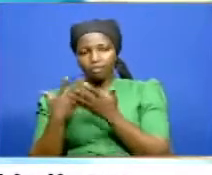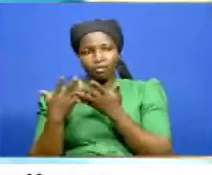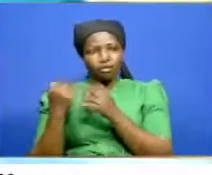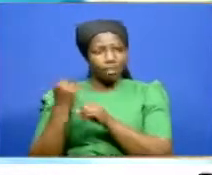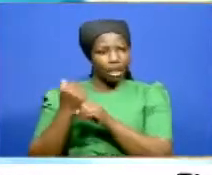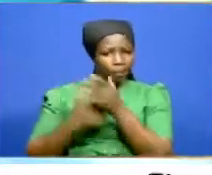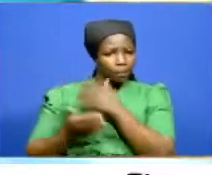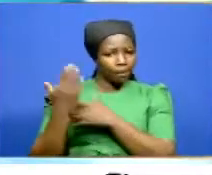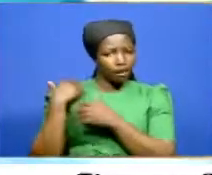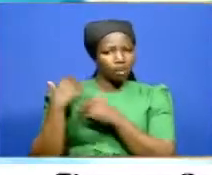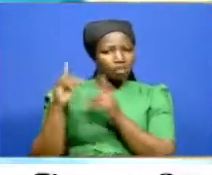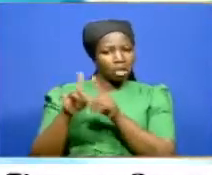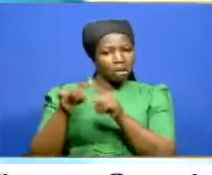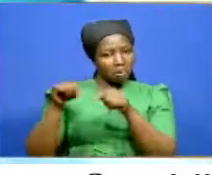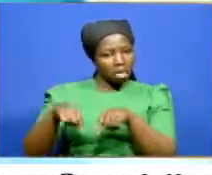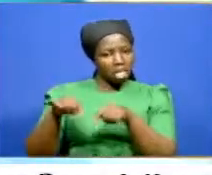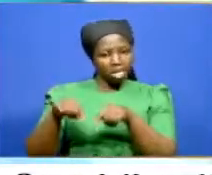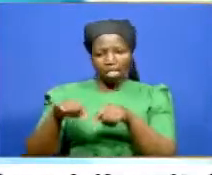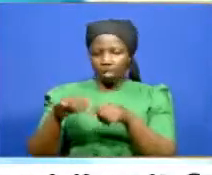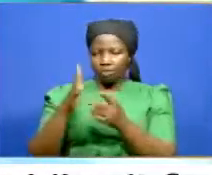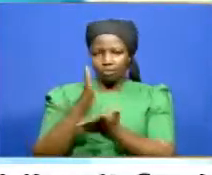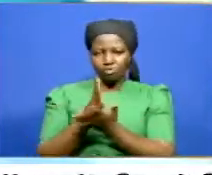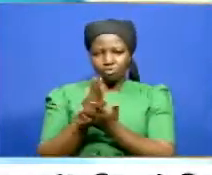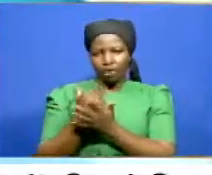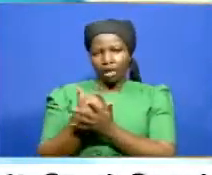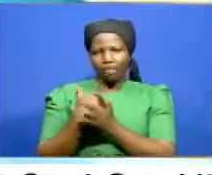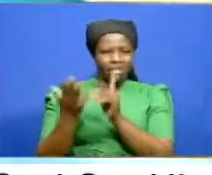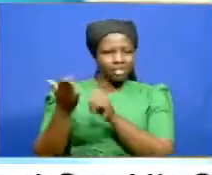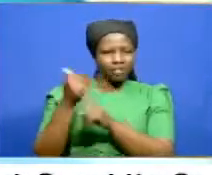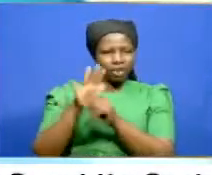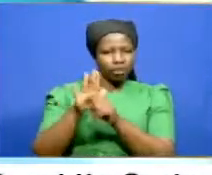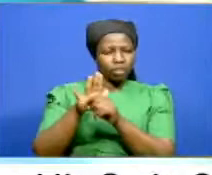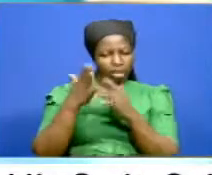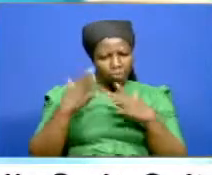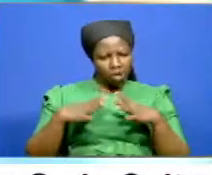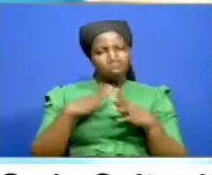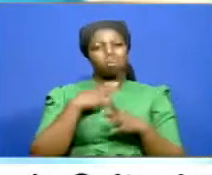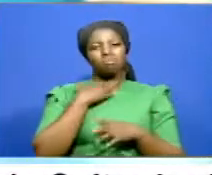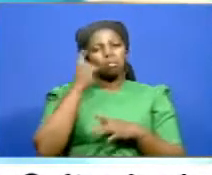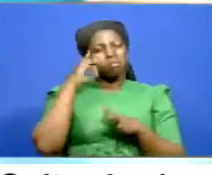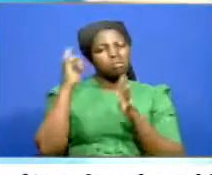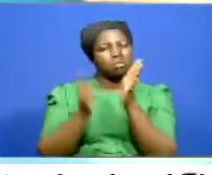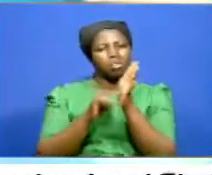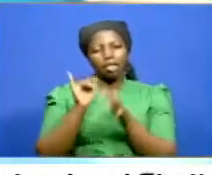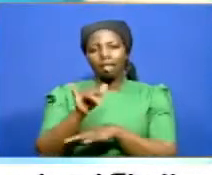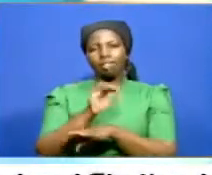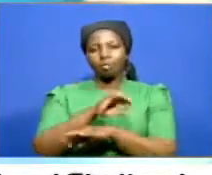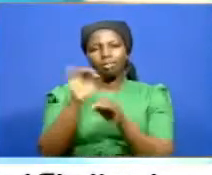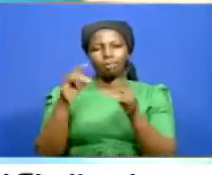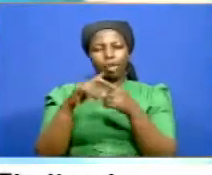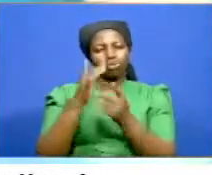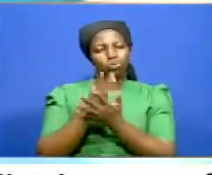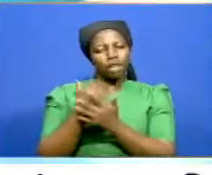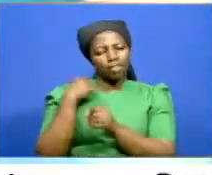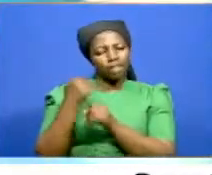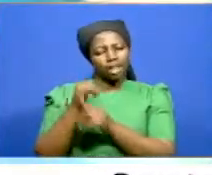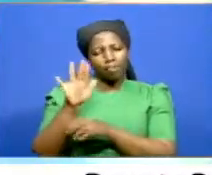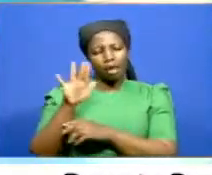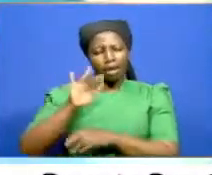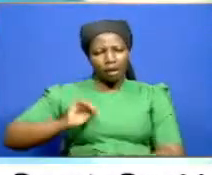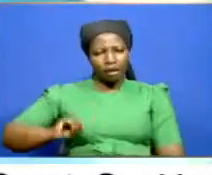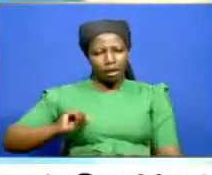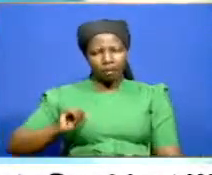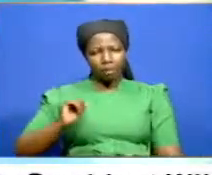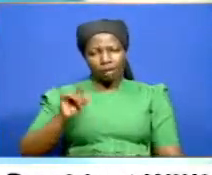We've come a long way. We've made some steps. So as much as people sometimes don't want to acknowledge them for doing that, but honestly, they've done their part. And I think it